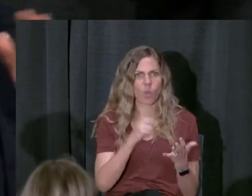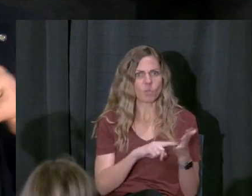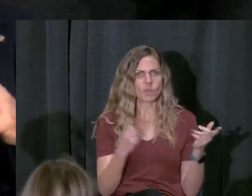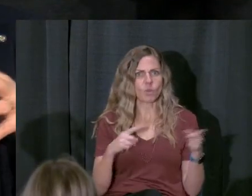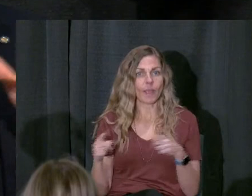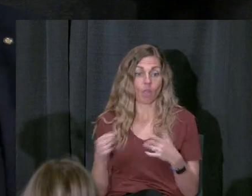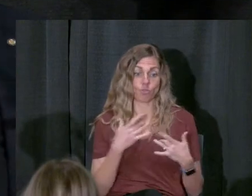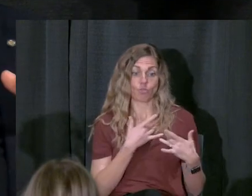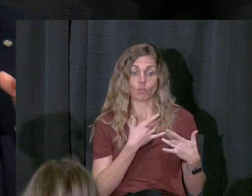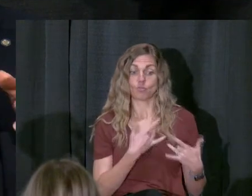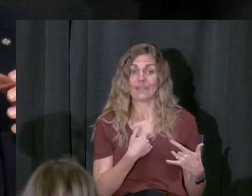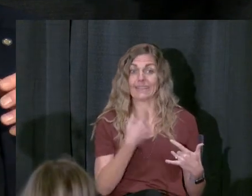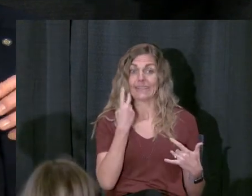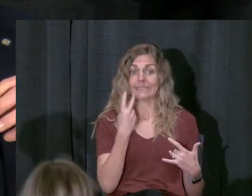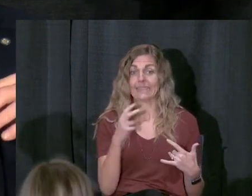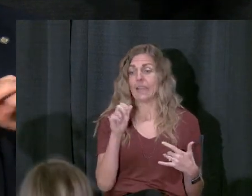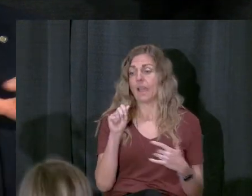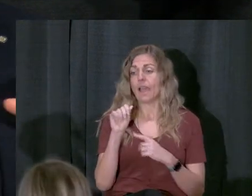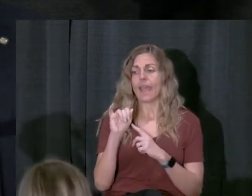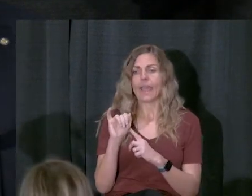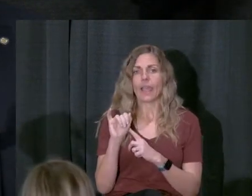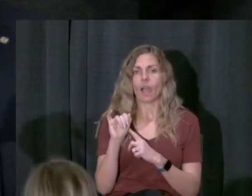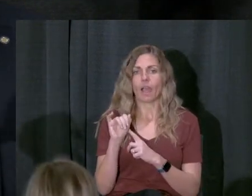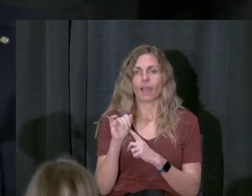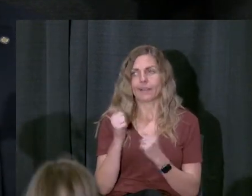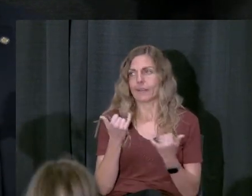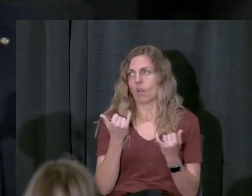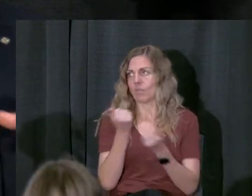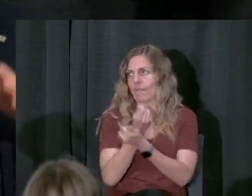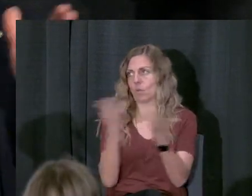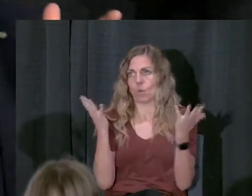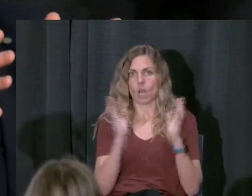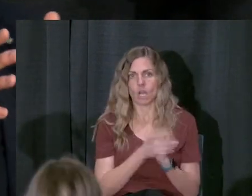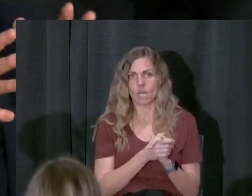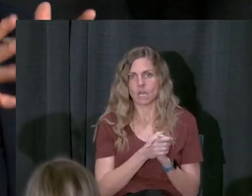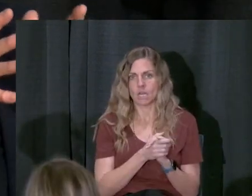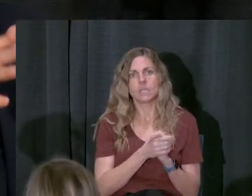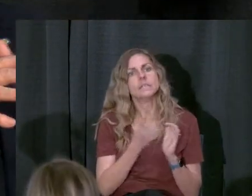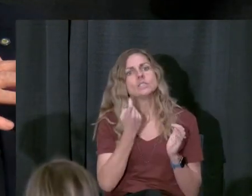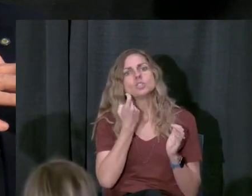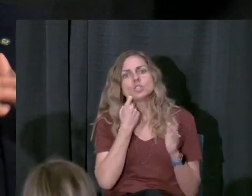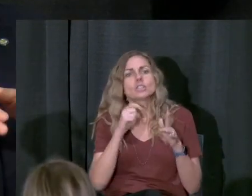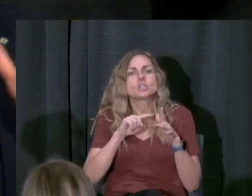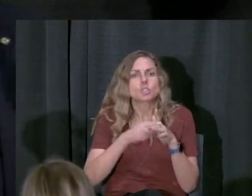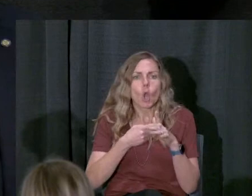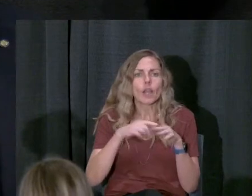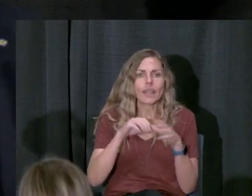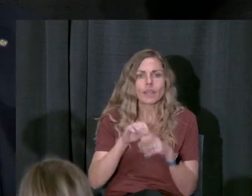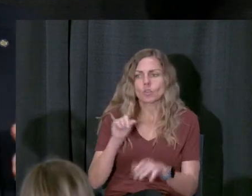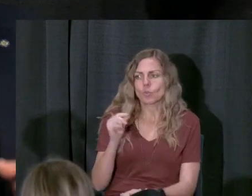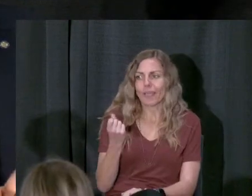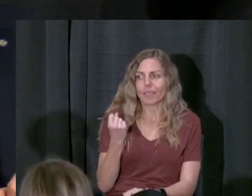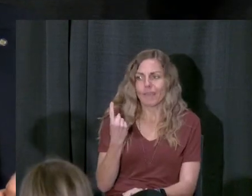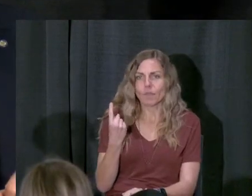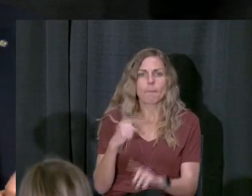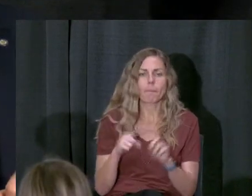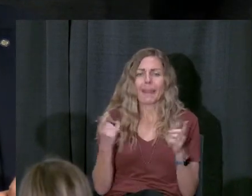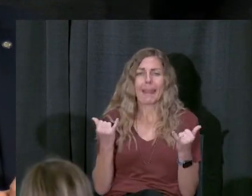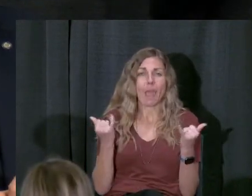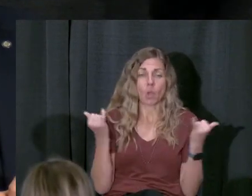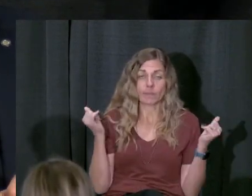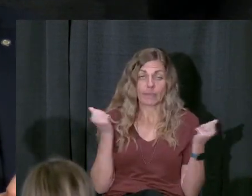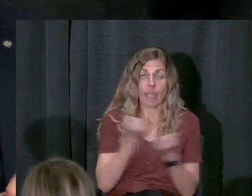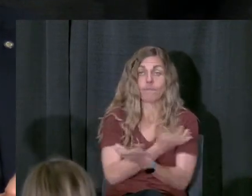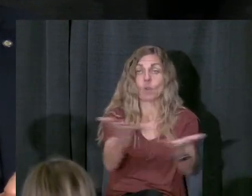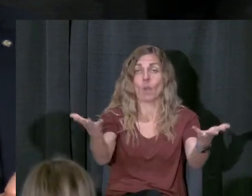trend I see is that AI is now everywhere. It just started in 2011, I think, but now it's everywhere. It's in a suitcase,